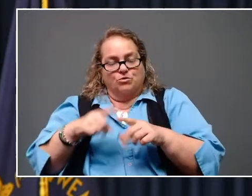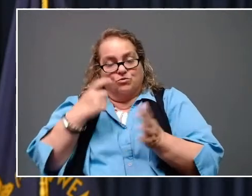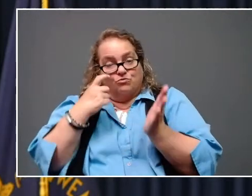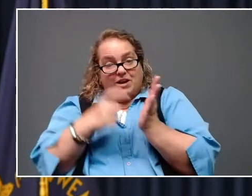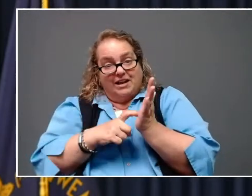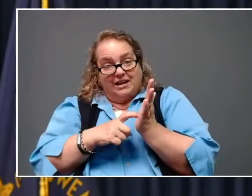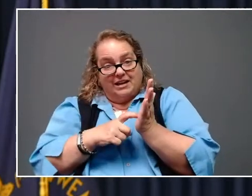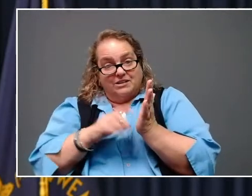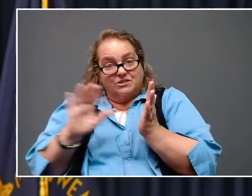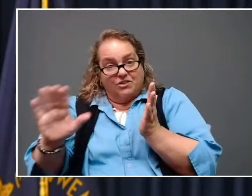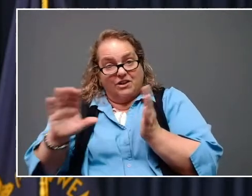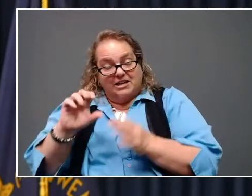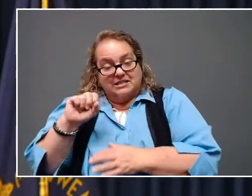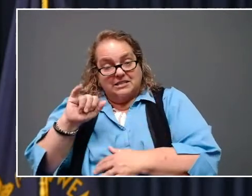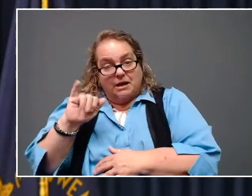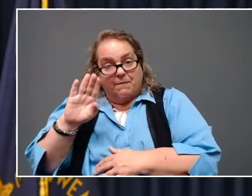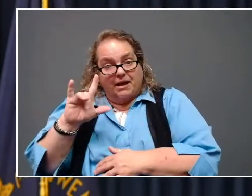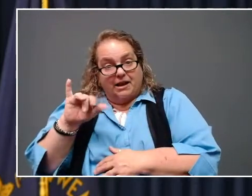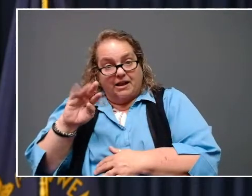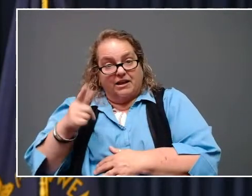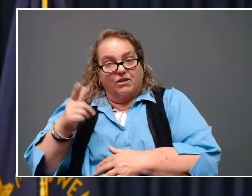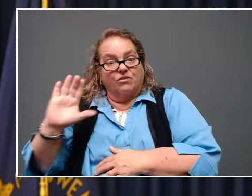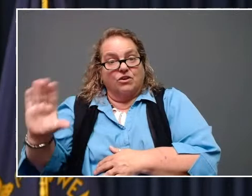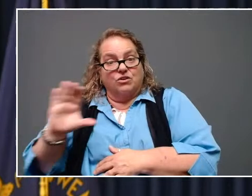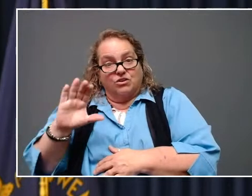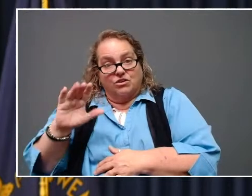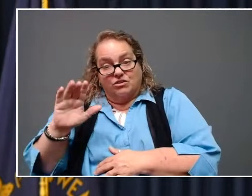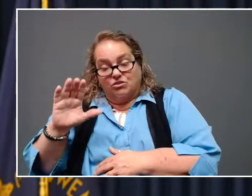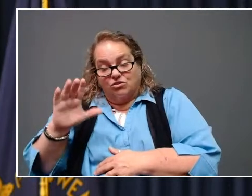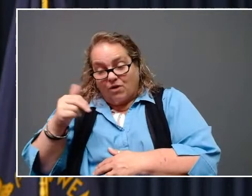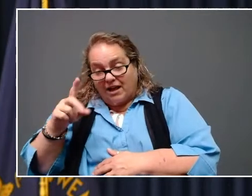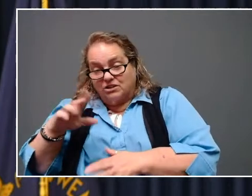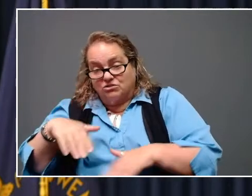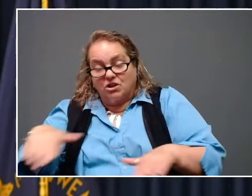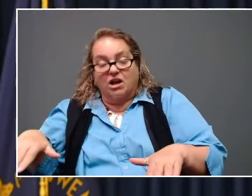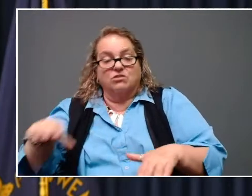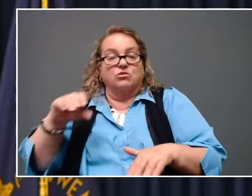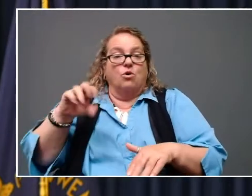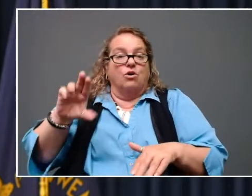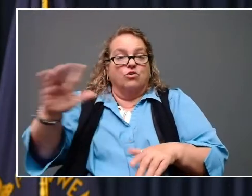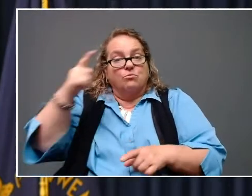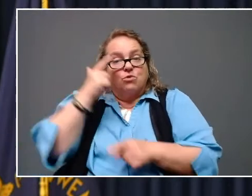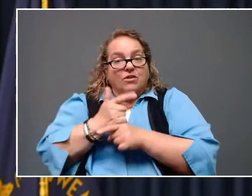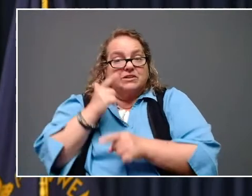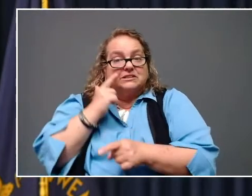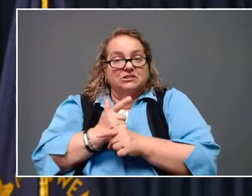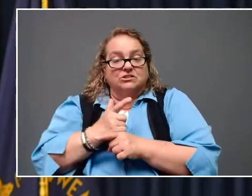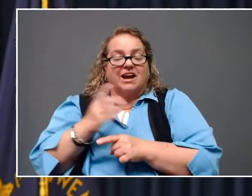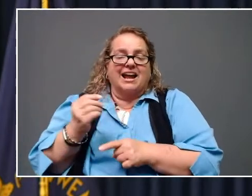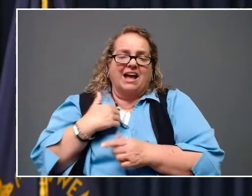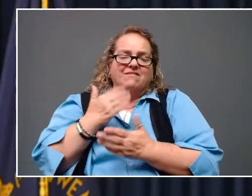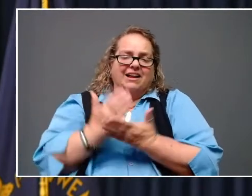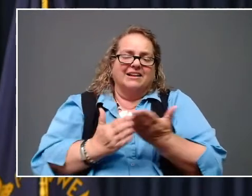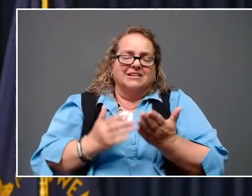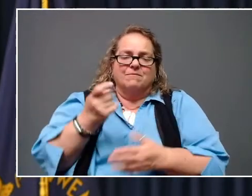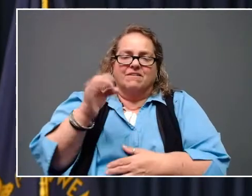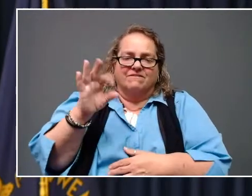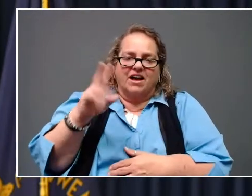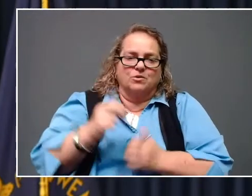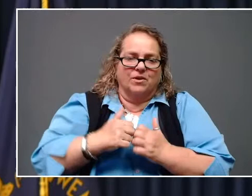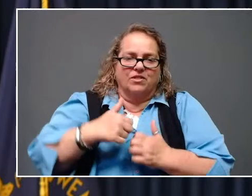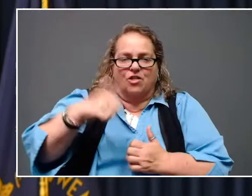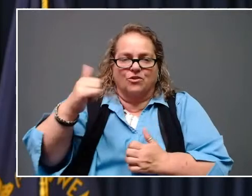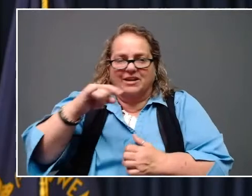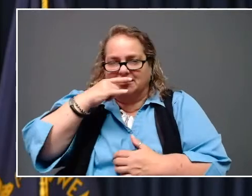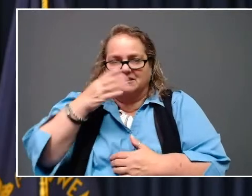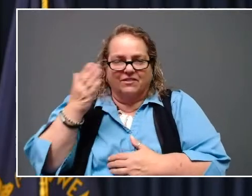their sibling, their child, their grandchild, but also have a little bit of fun with the other kids that are there